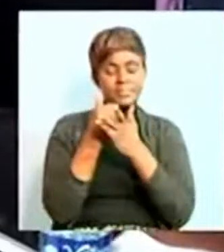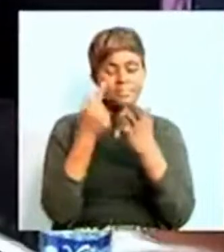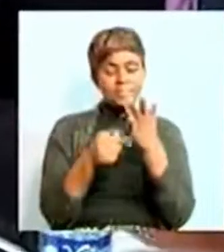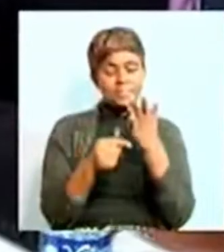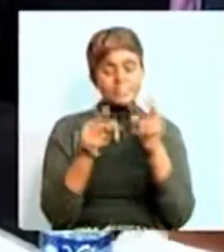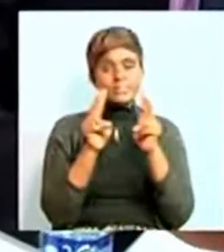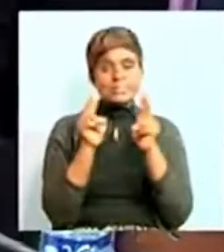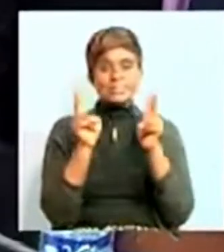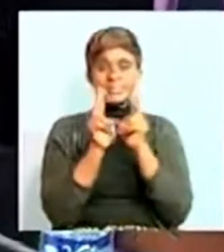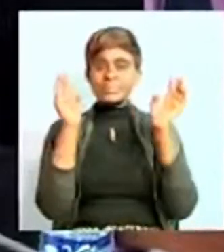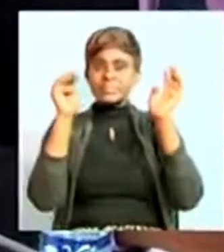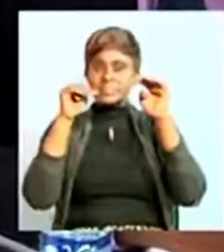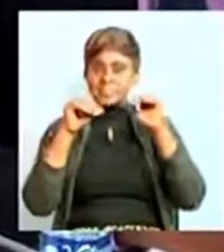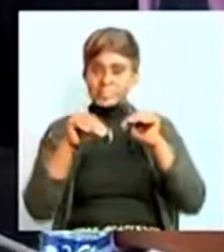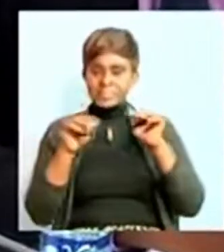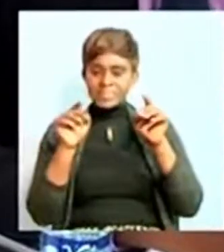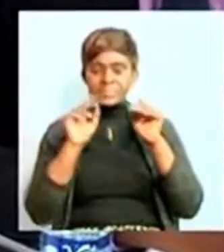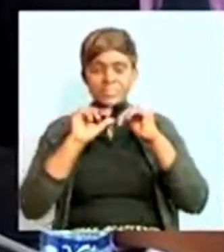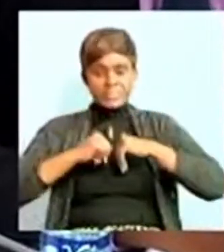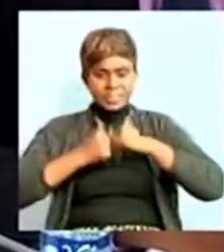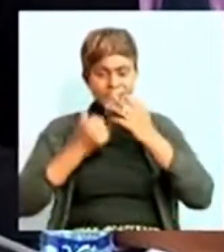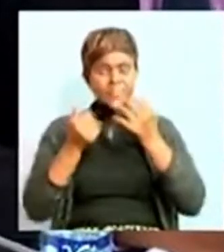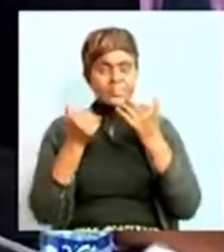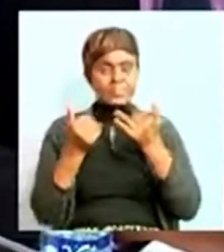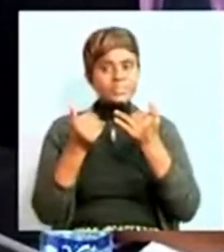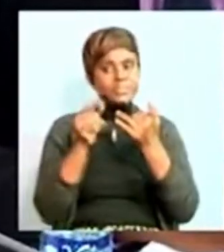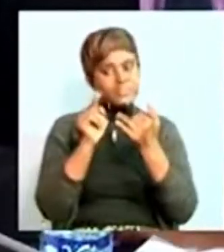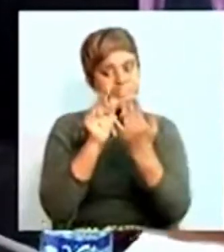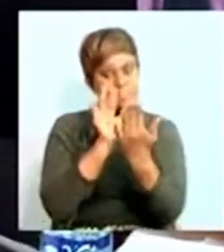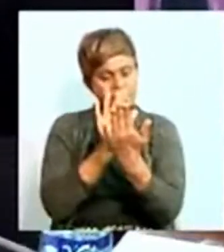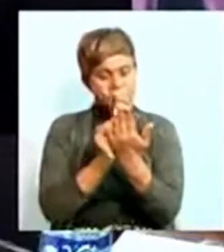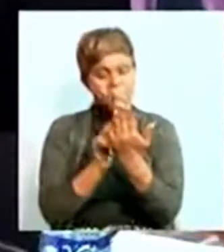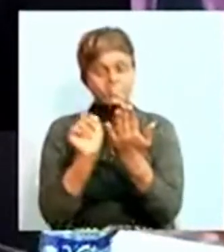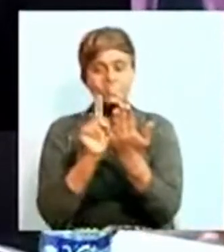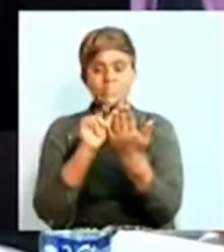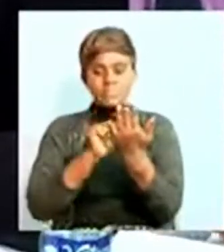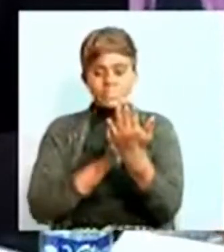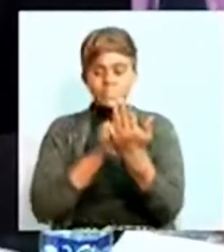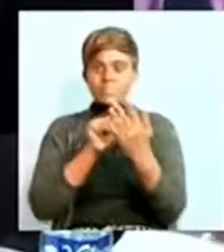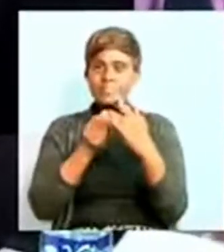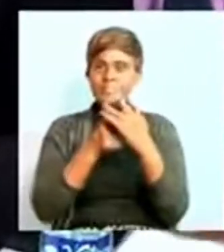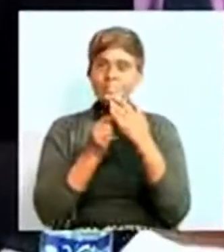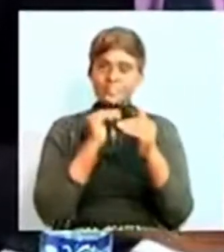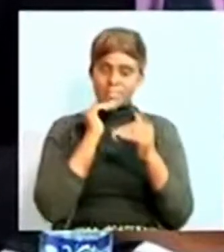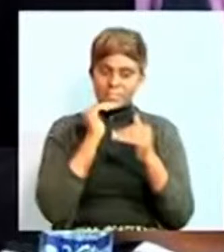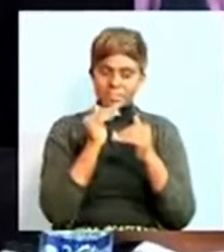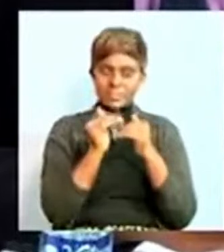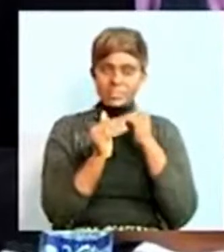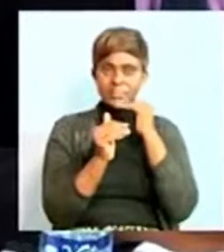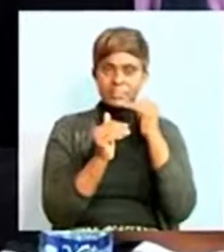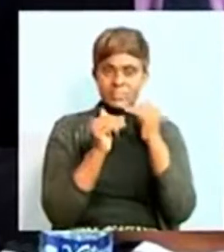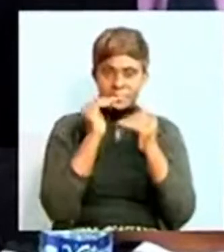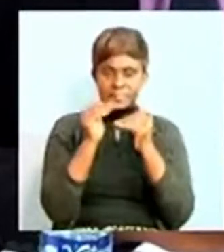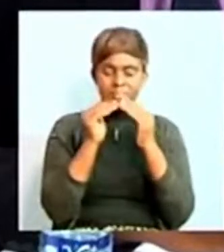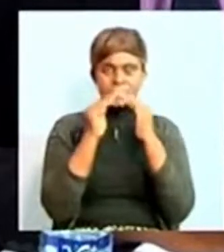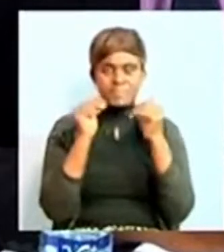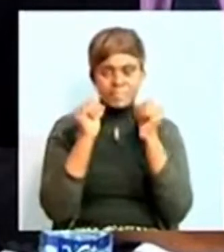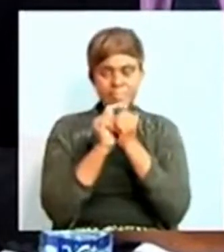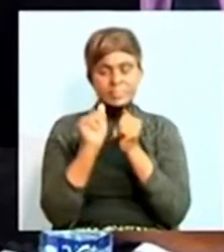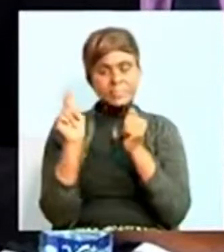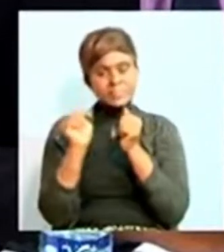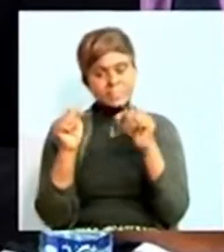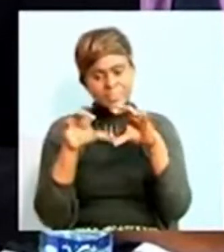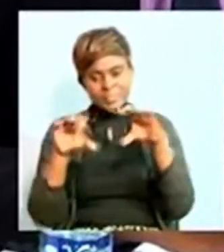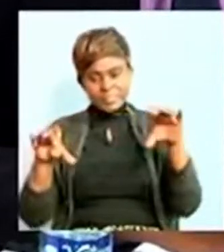very deplorable state. Also wanted to do an approach where we begin stage by stage. So the house and the sewer which